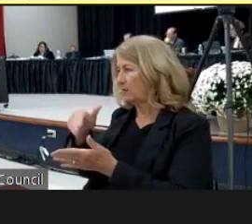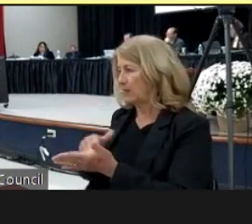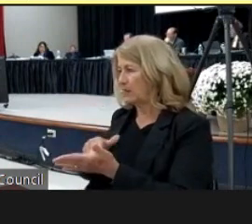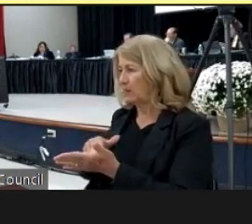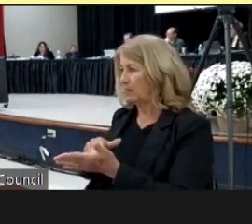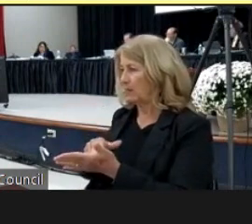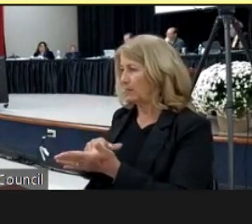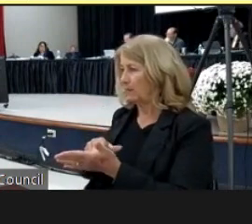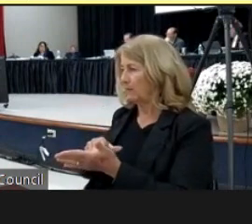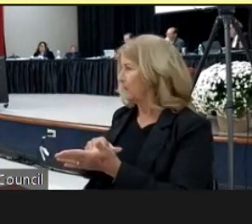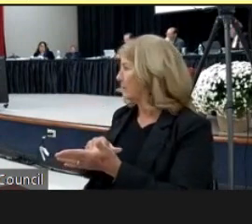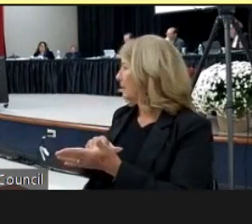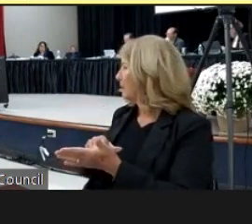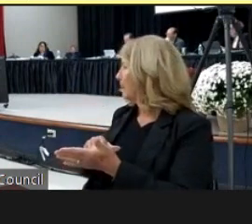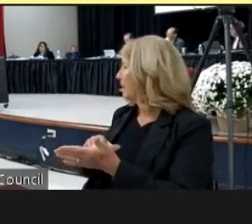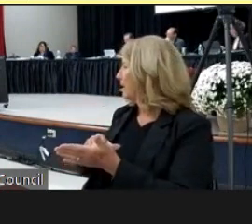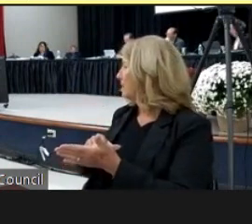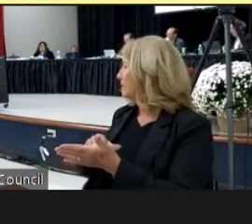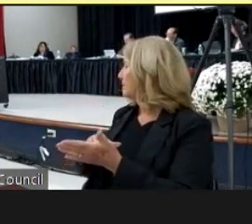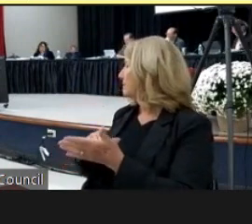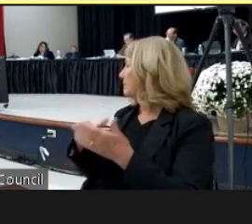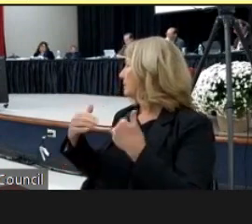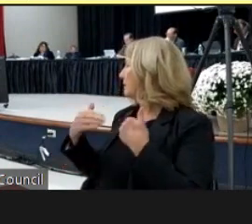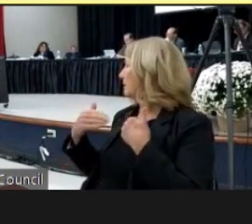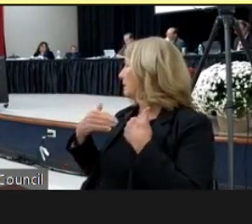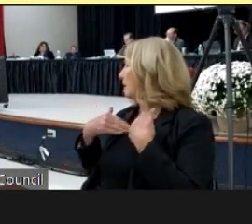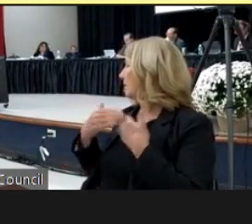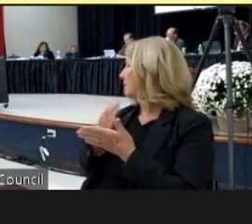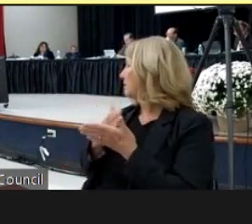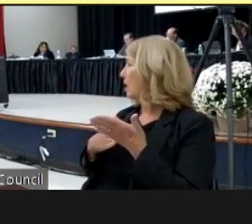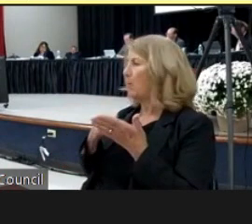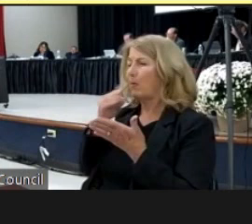where you have some of the residential, high-density residential units.